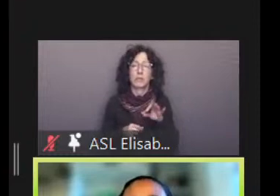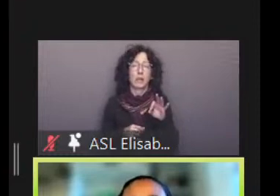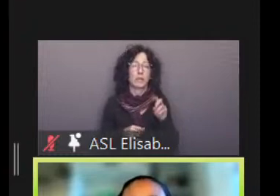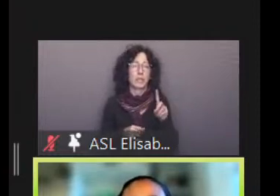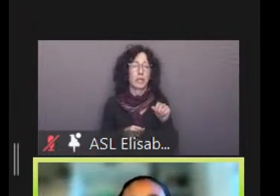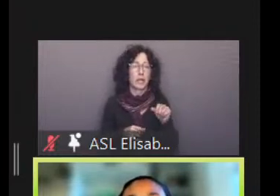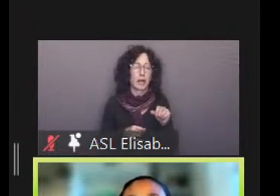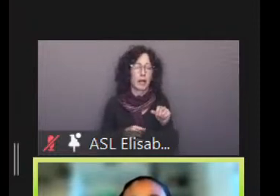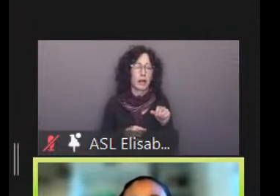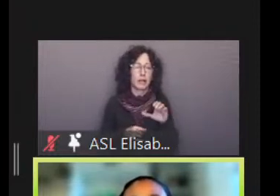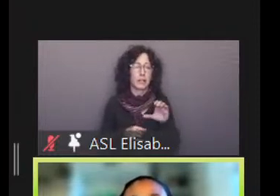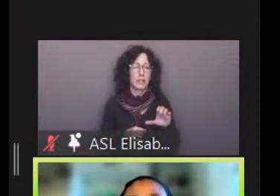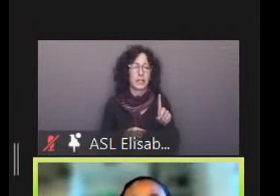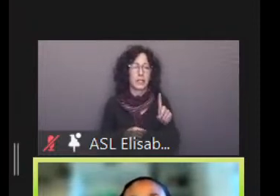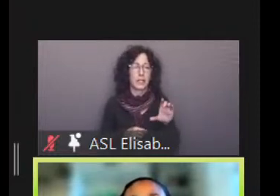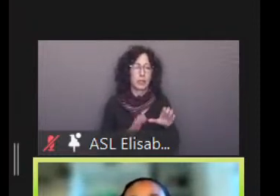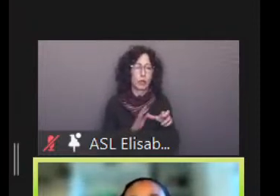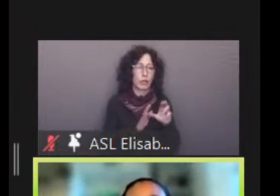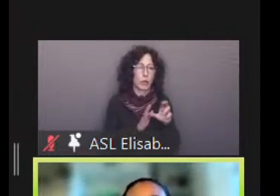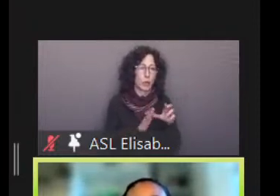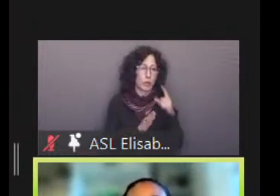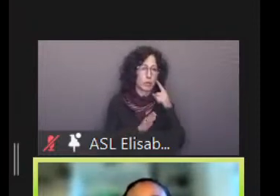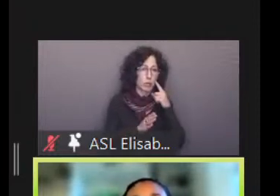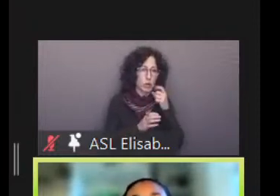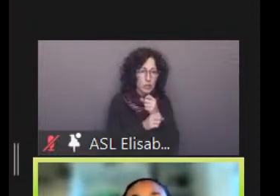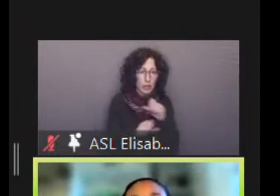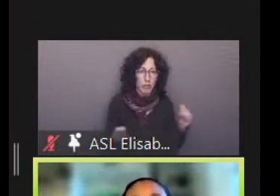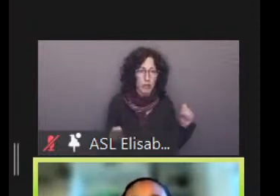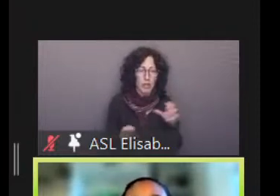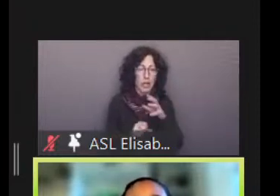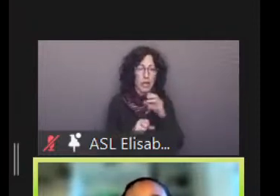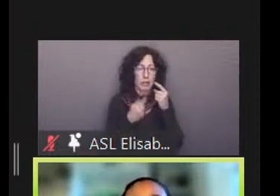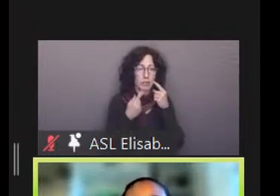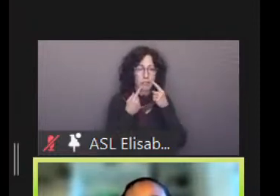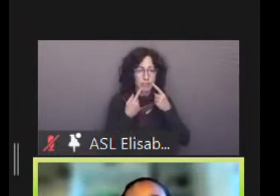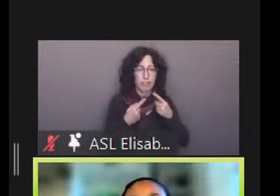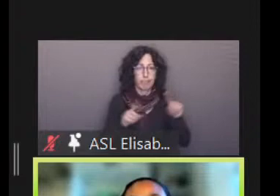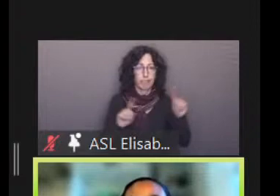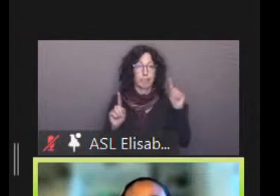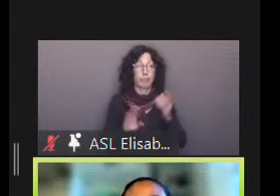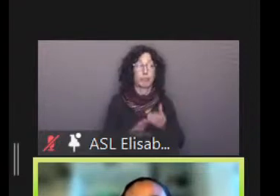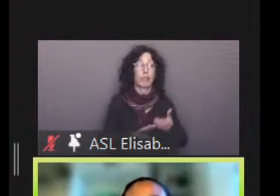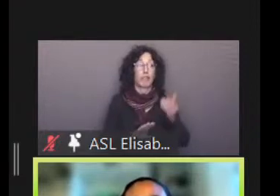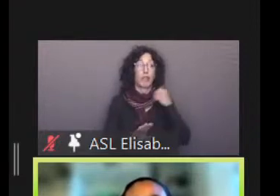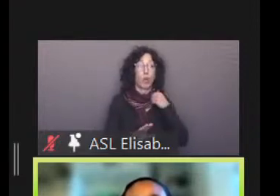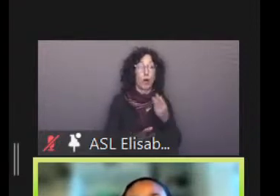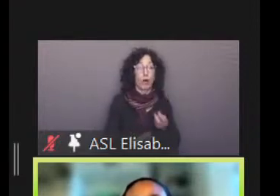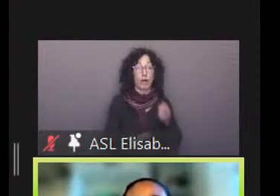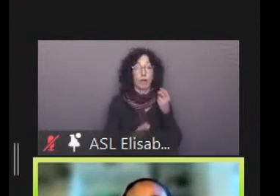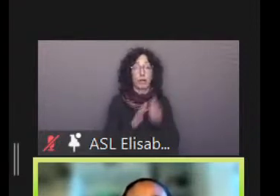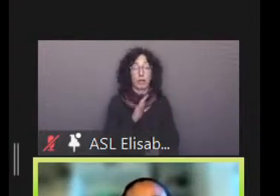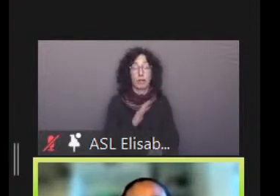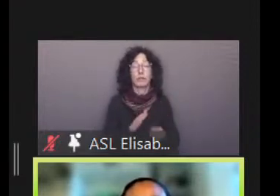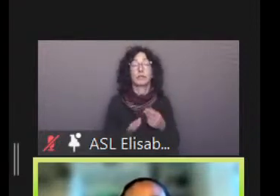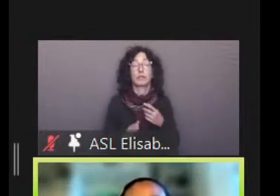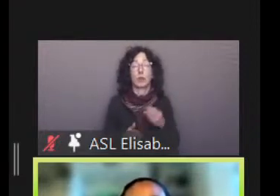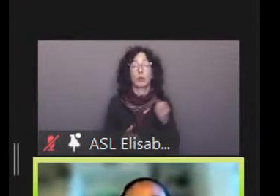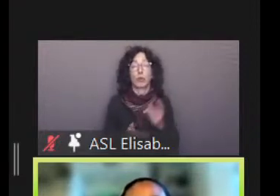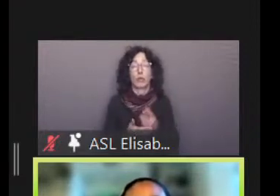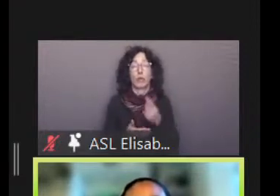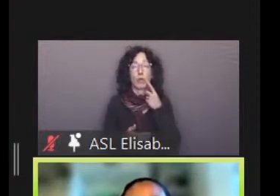and CDC review for safety and efficacy before getting approval under emergency